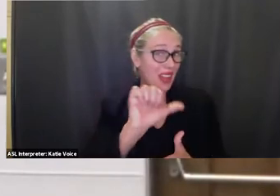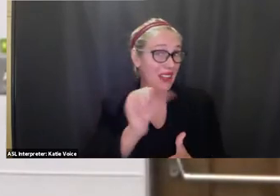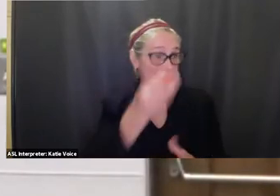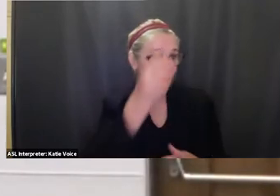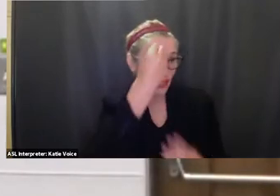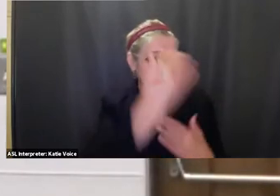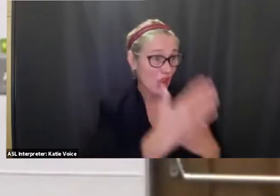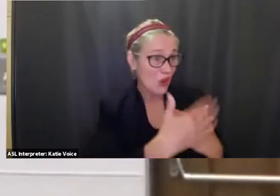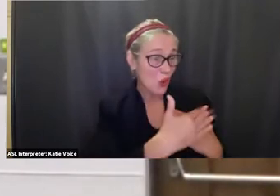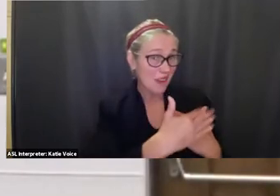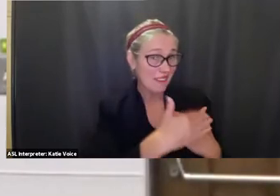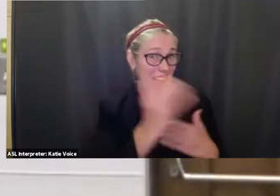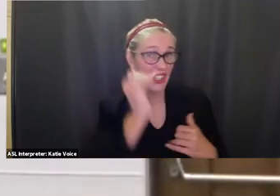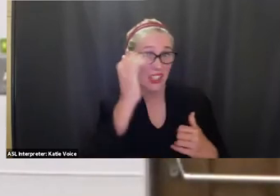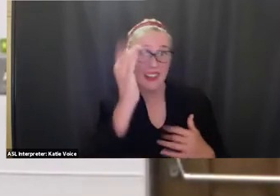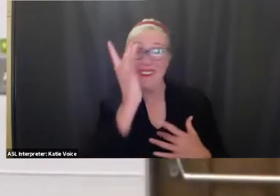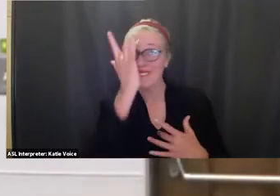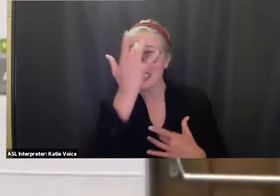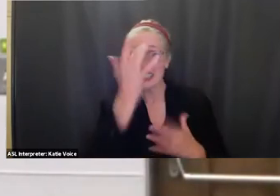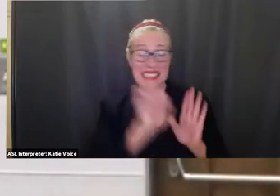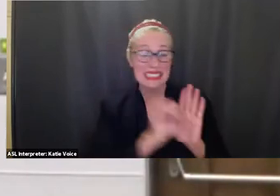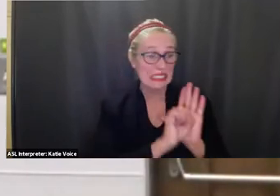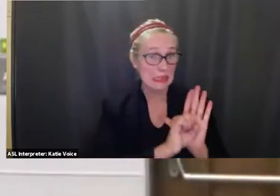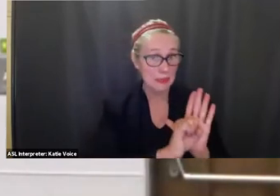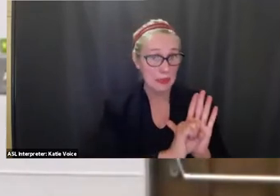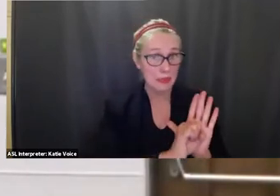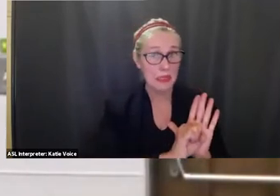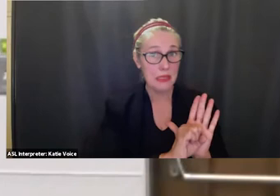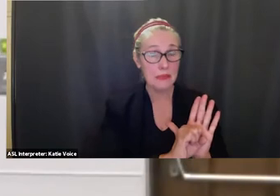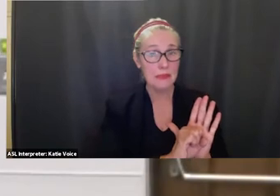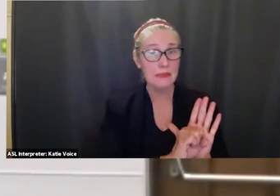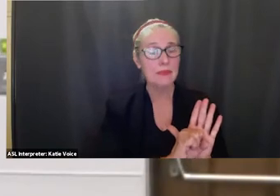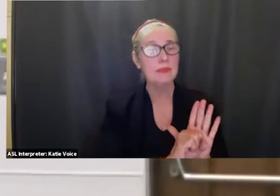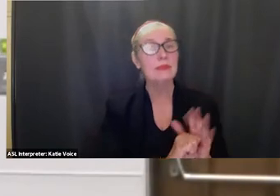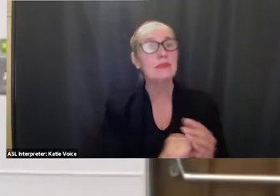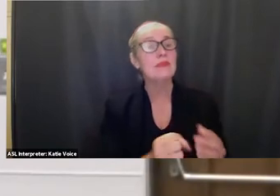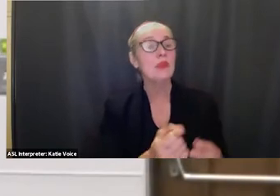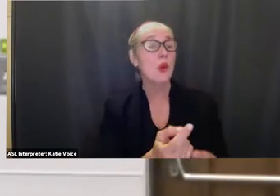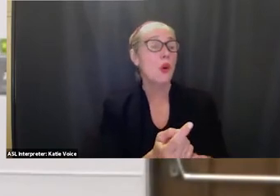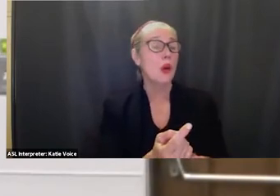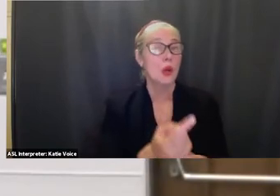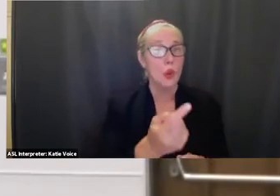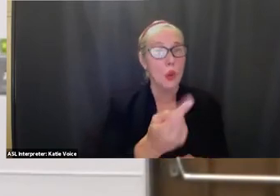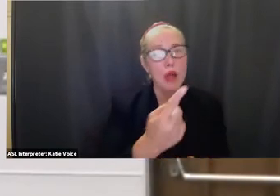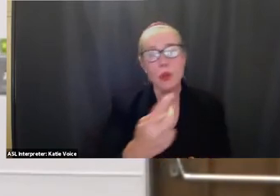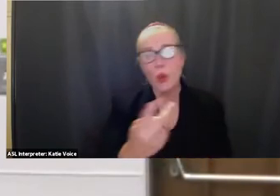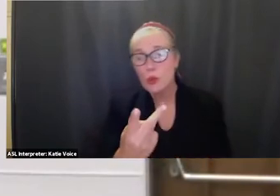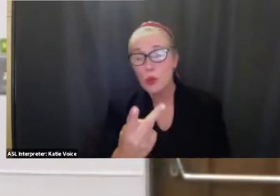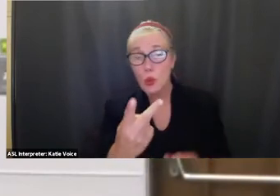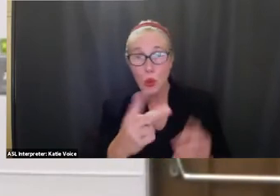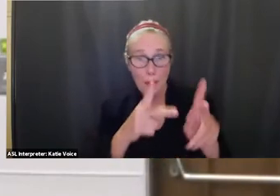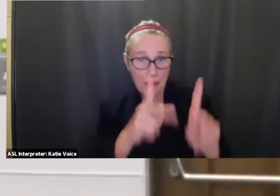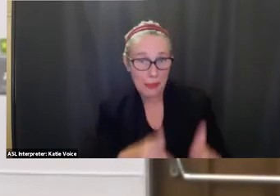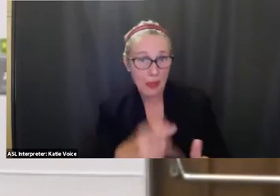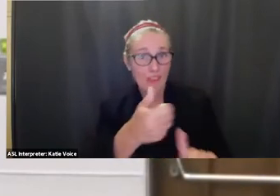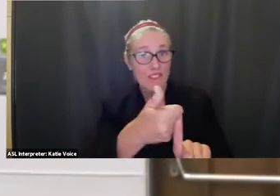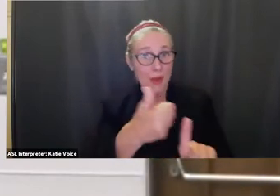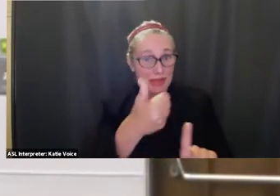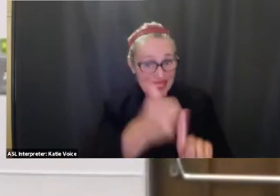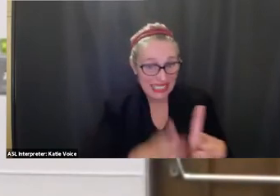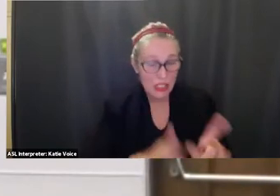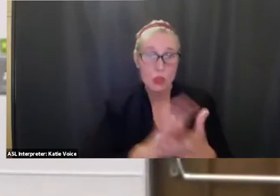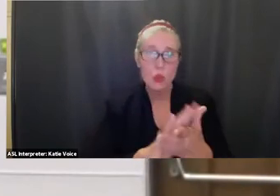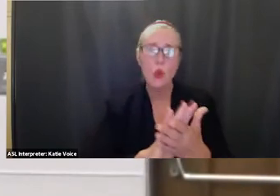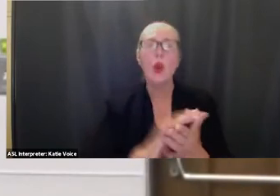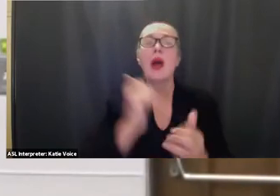symptoms um one or two individuals from each school are responsible for calling all of